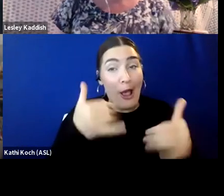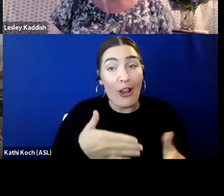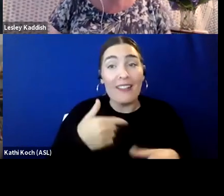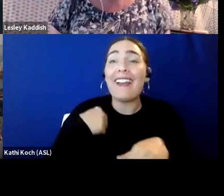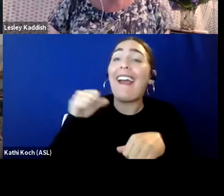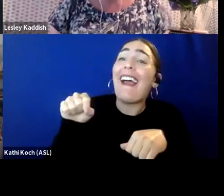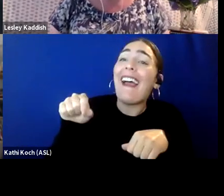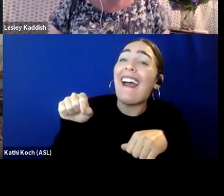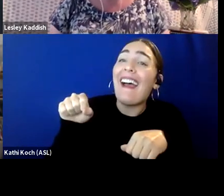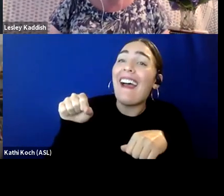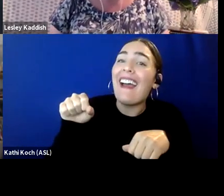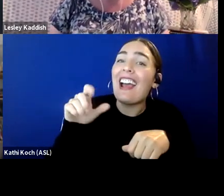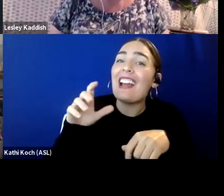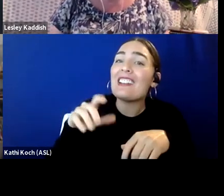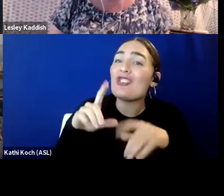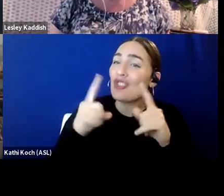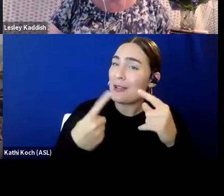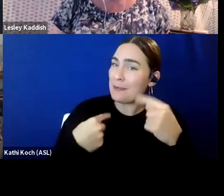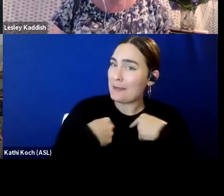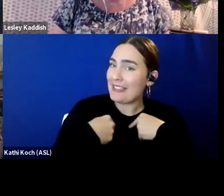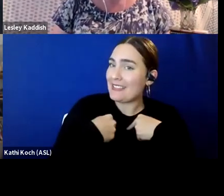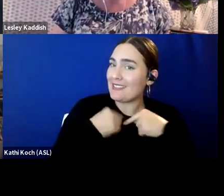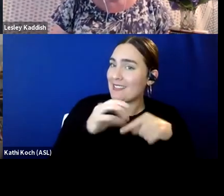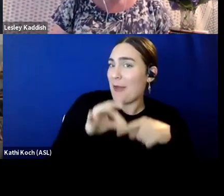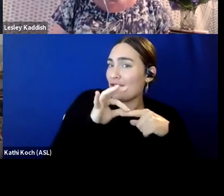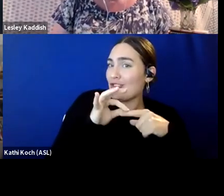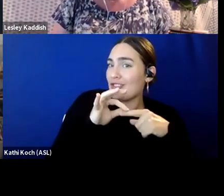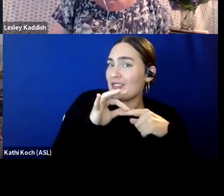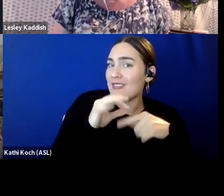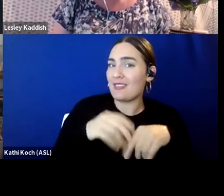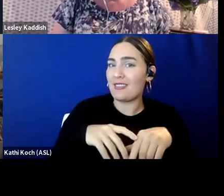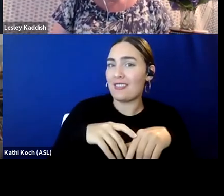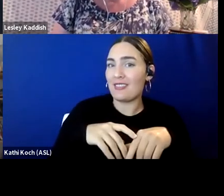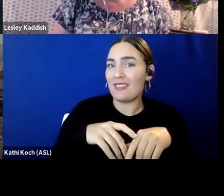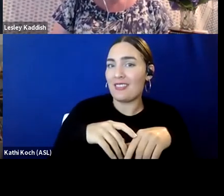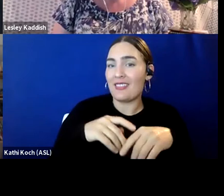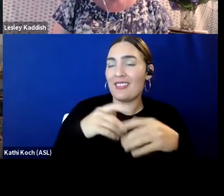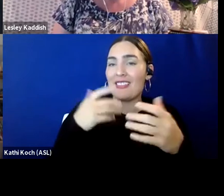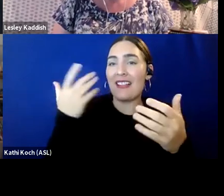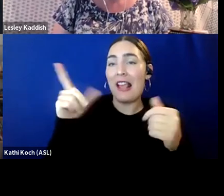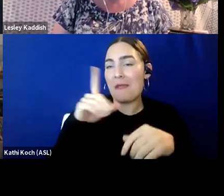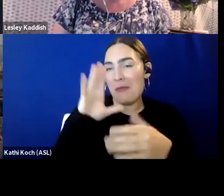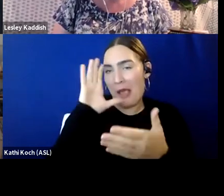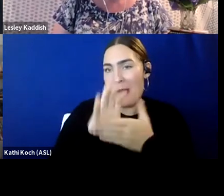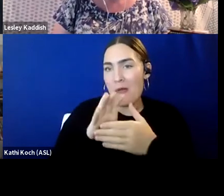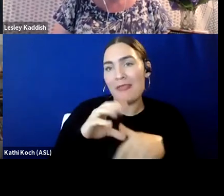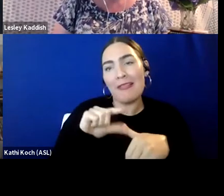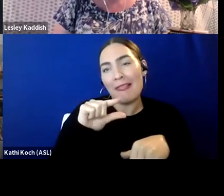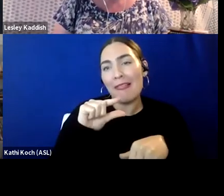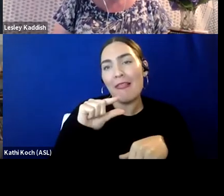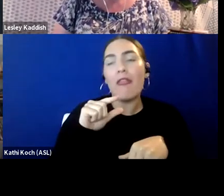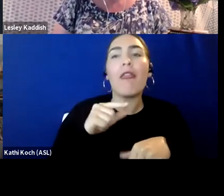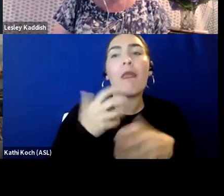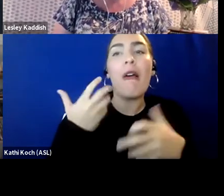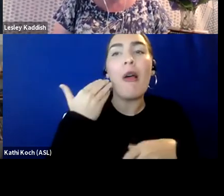me. And so it was like, Lee feels like he maybe knows you a little bit too. So can't wait to meet